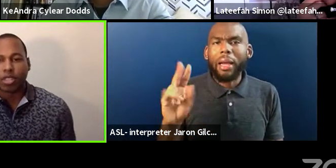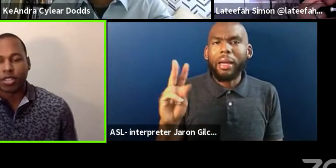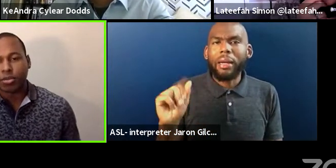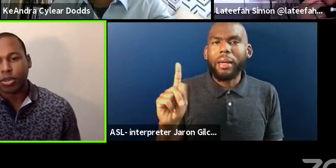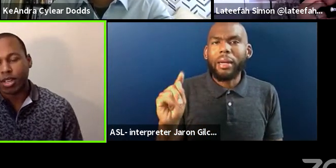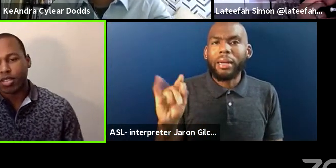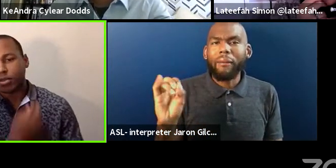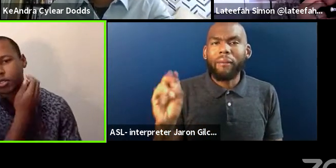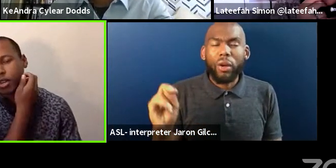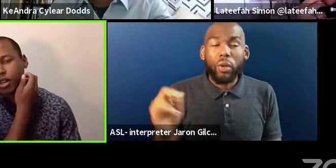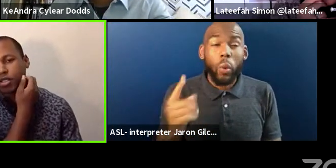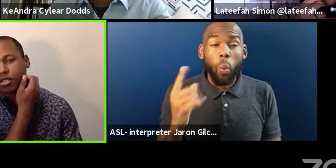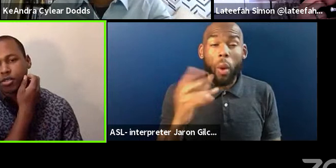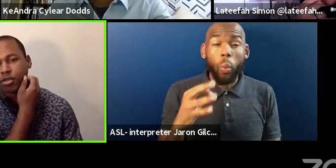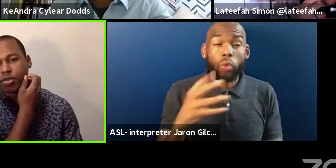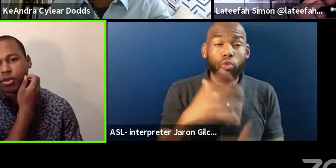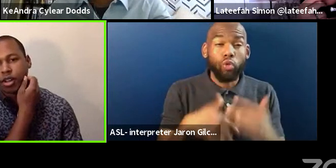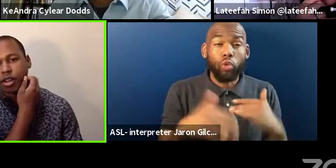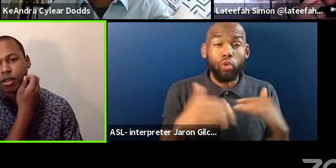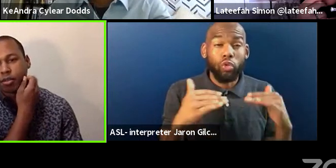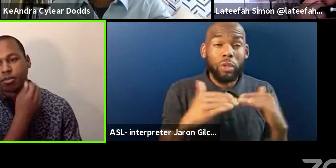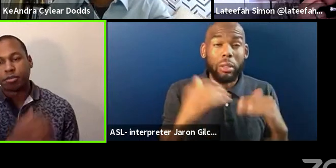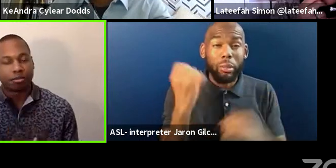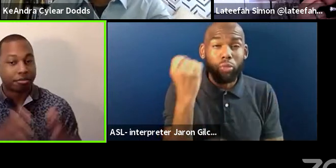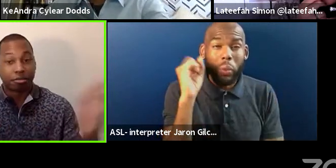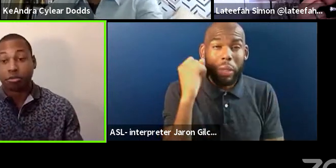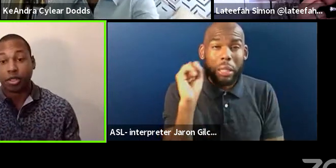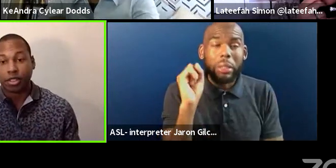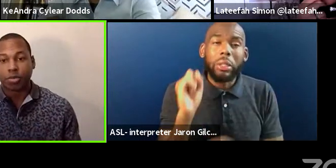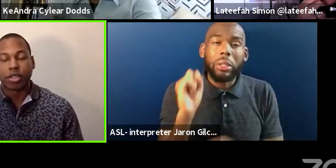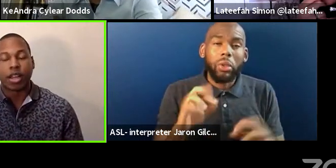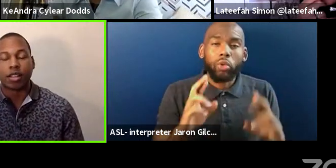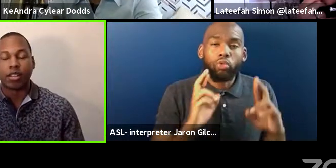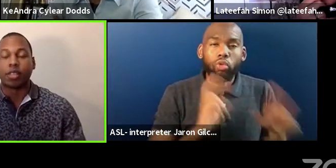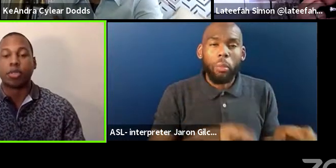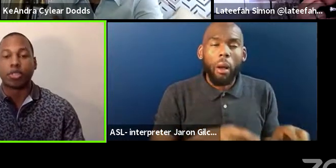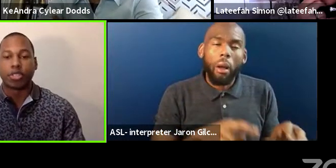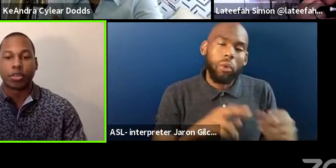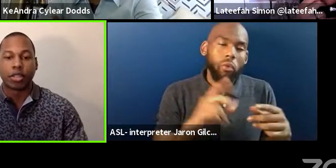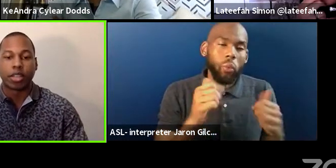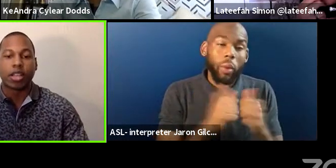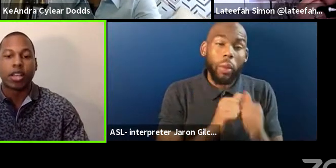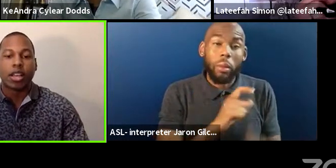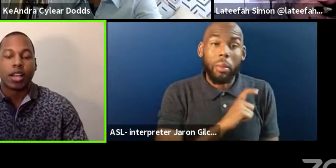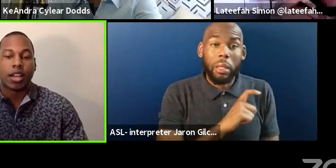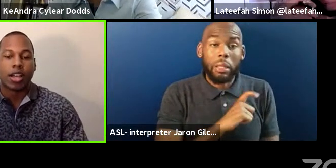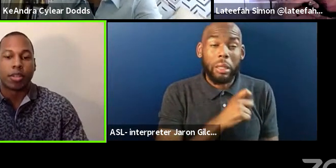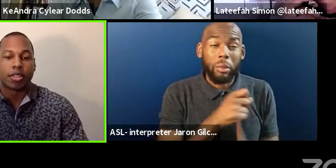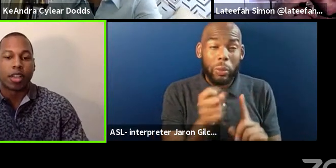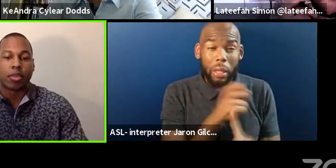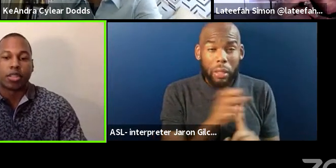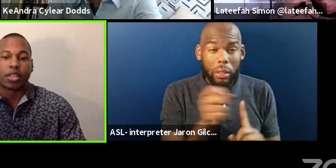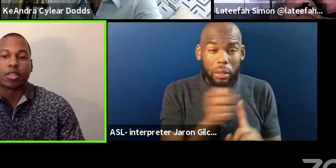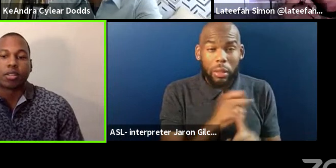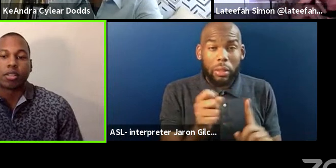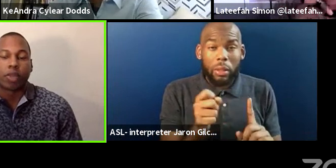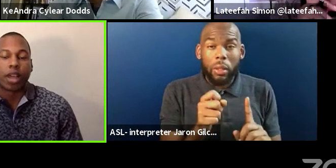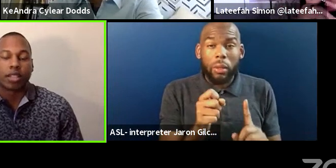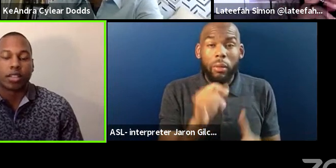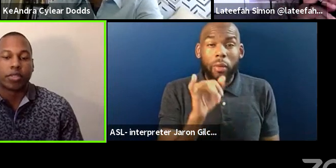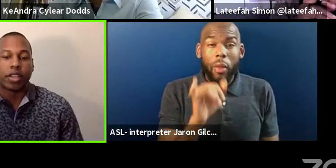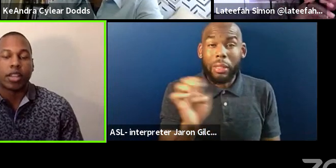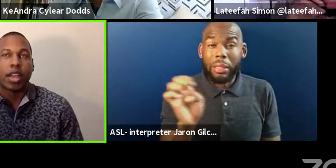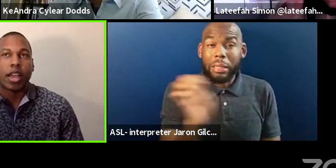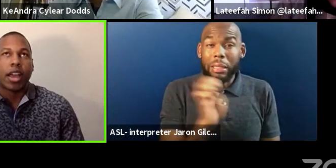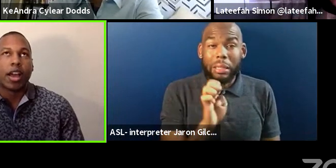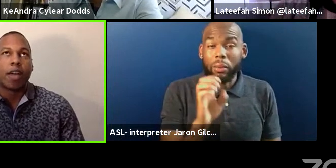a social justice protest in response to police brutality more generally. And so that was an East Oakland